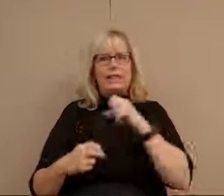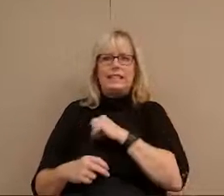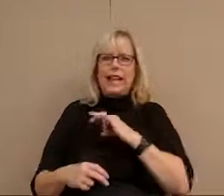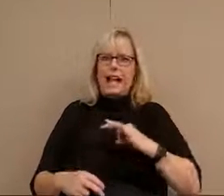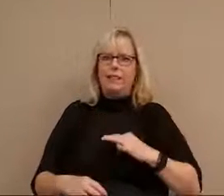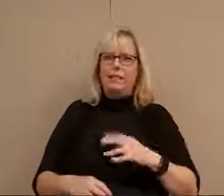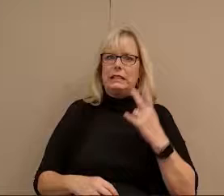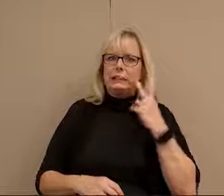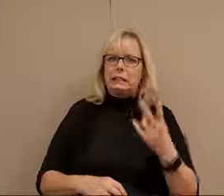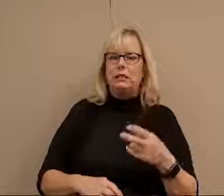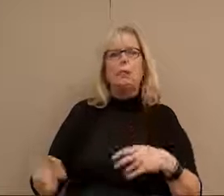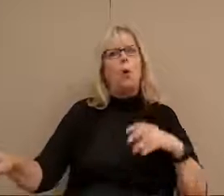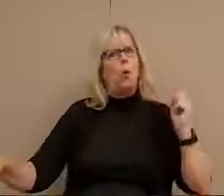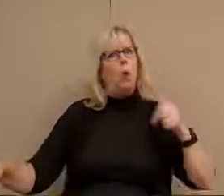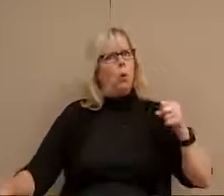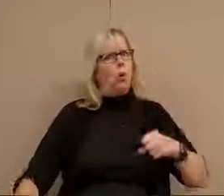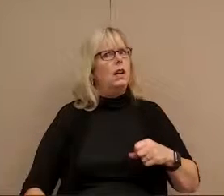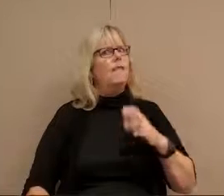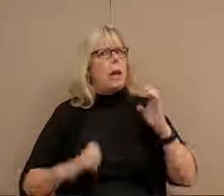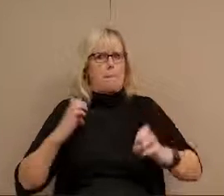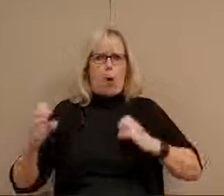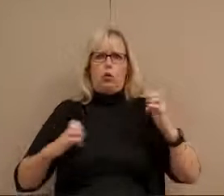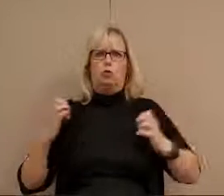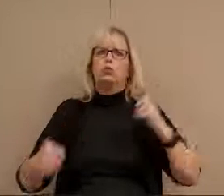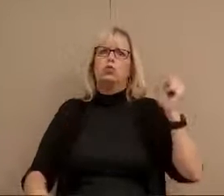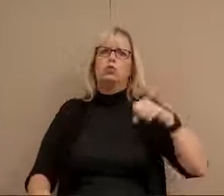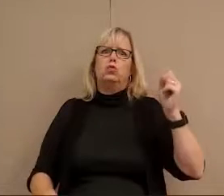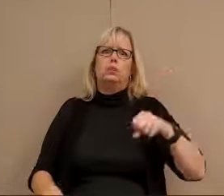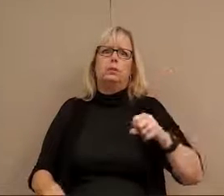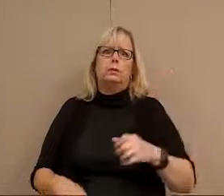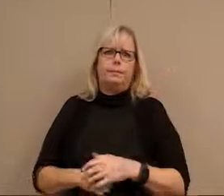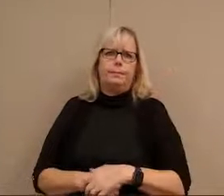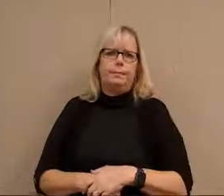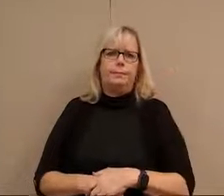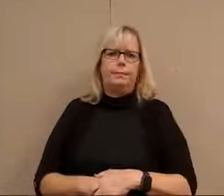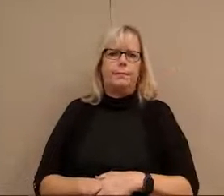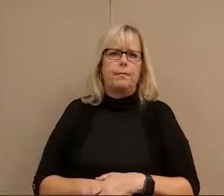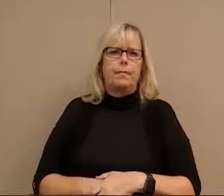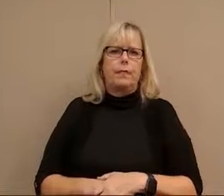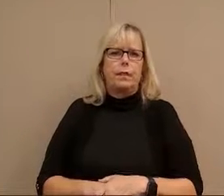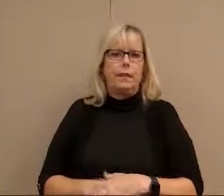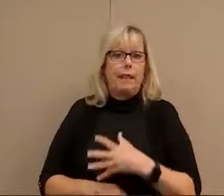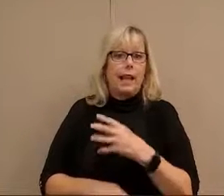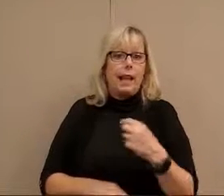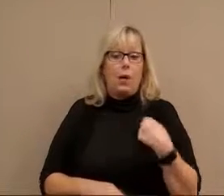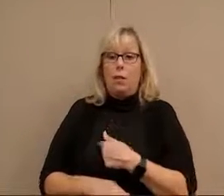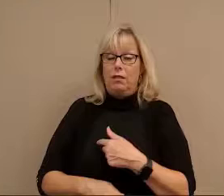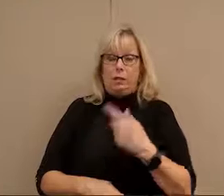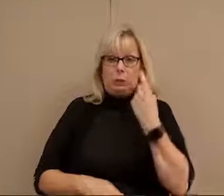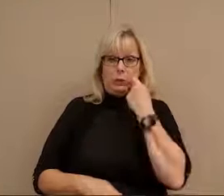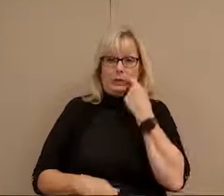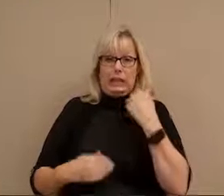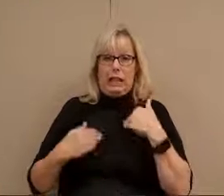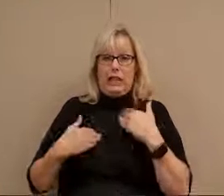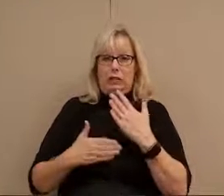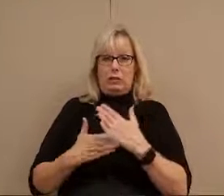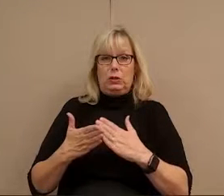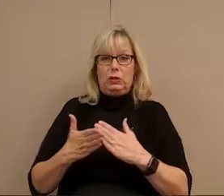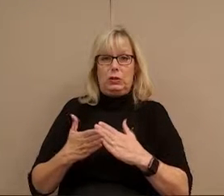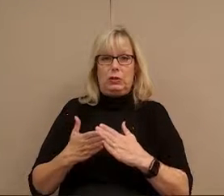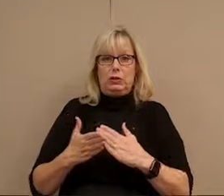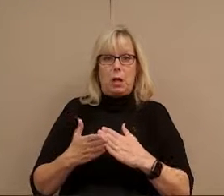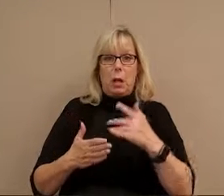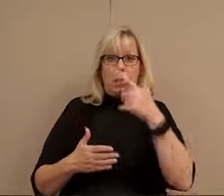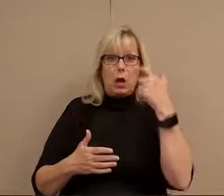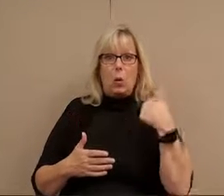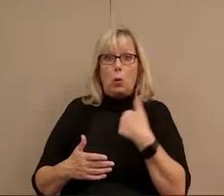staff. Yes, very emotional, very emotionally draining, and we've had recently some, because